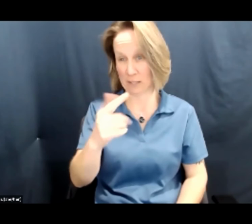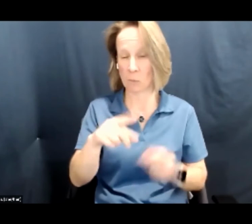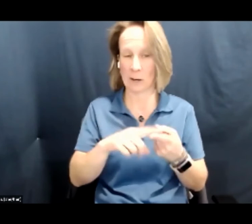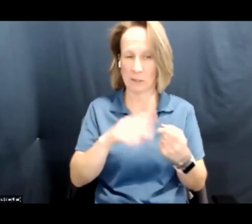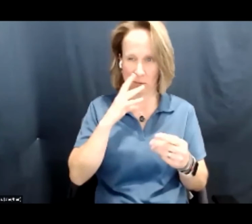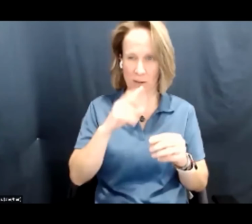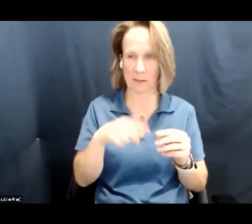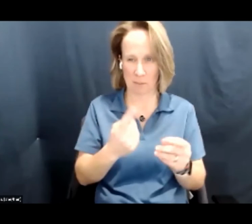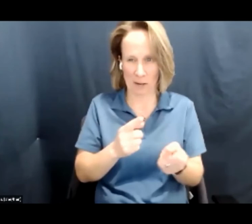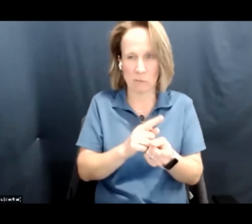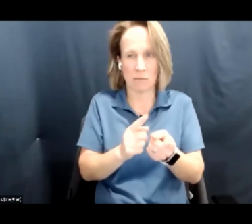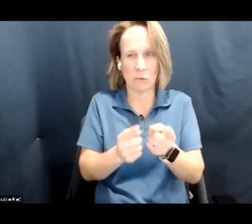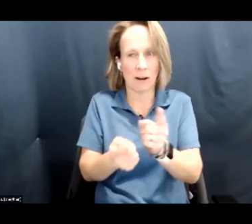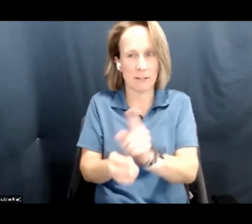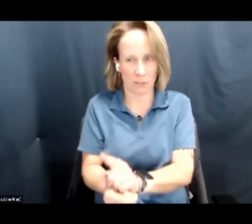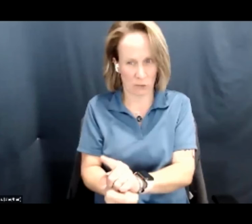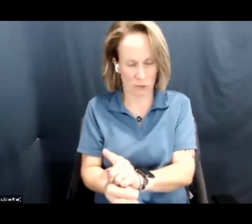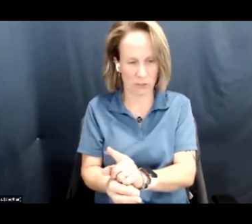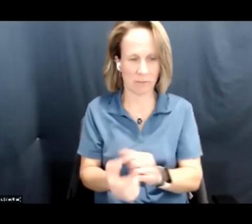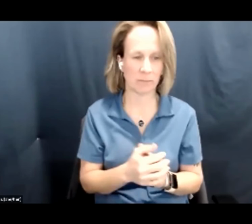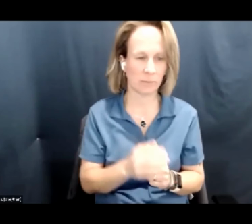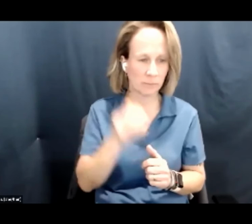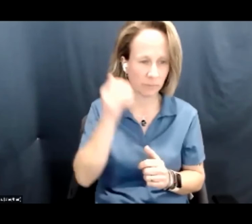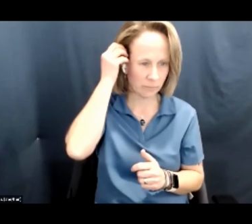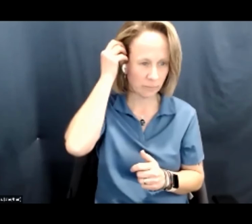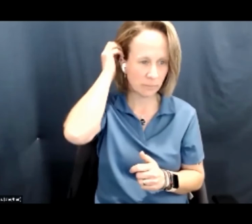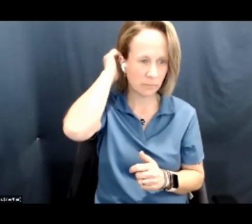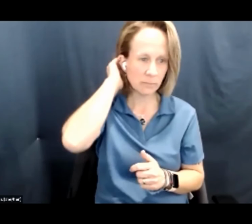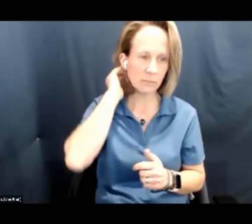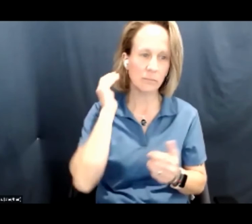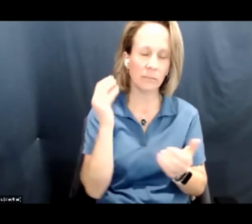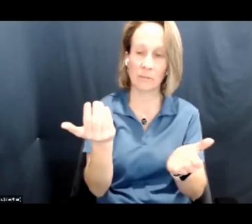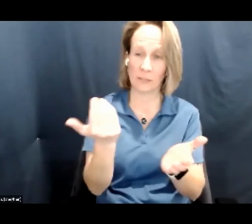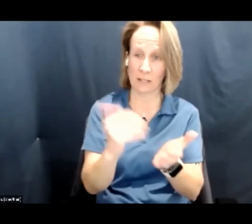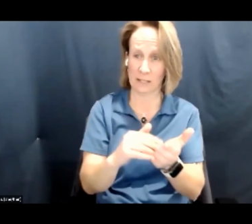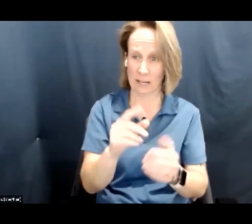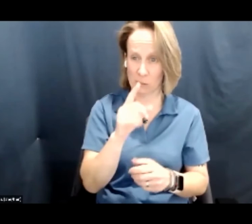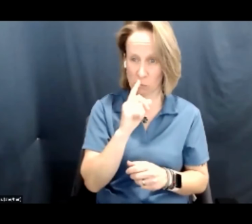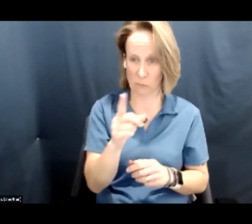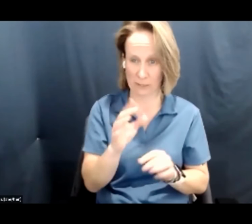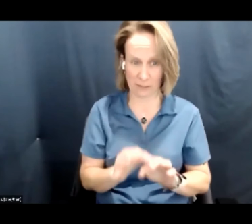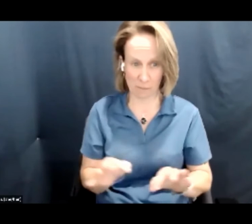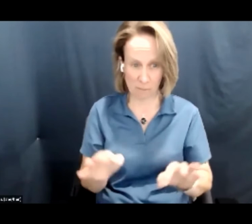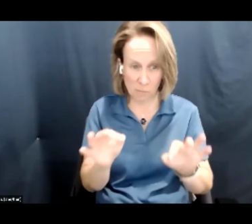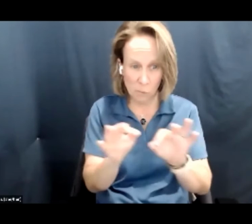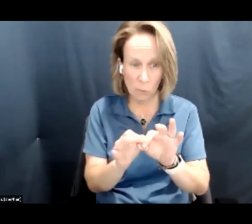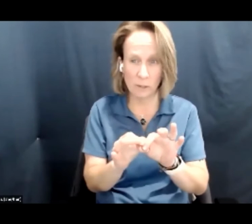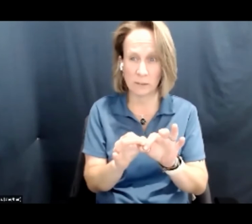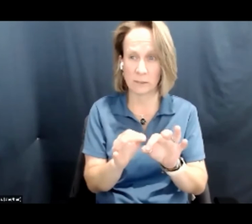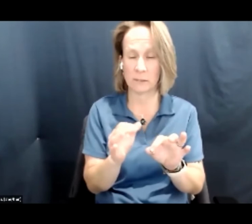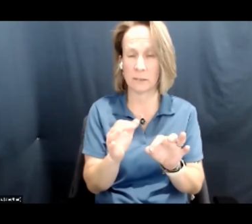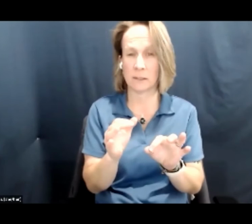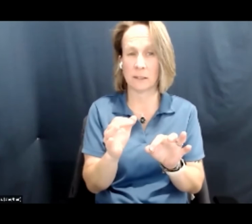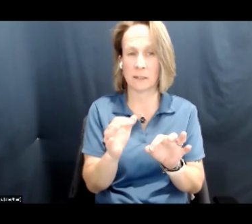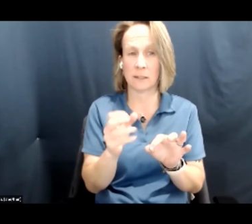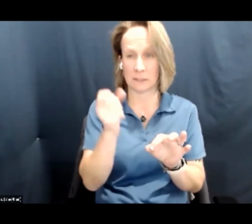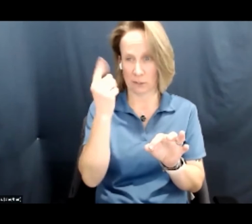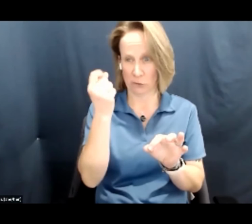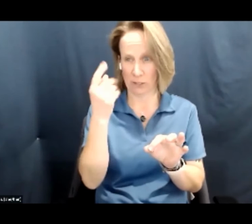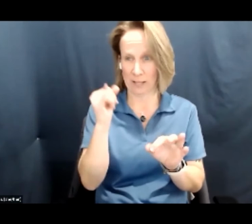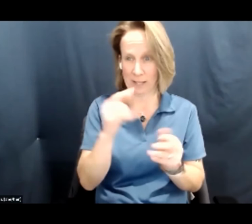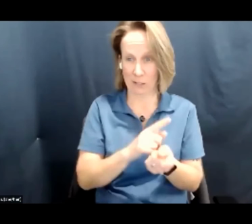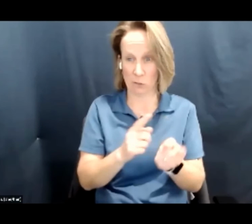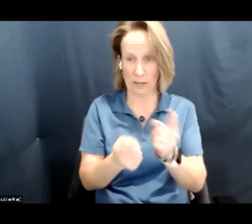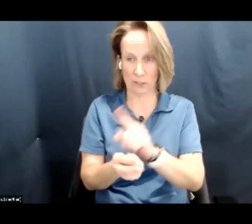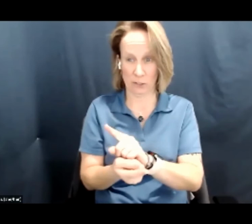transition. Again, it's really important to keep in mind that transitioning is different for everyone and